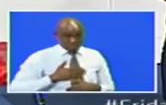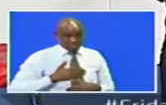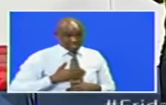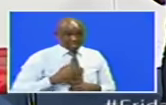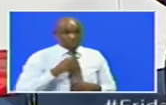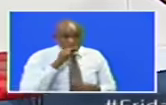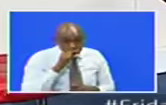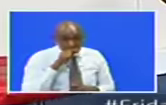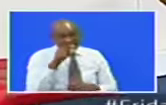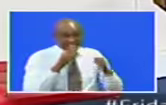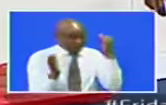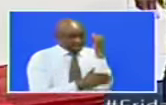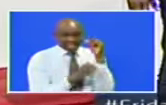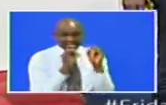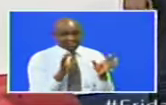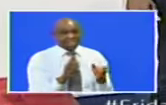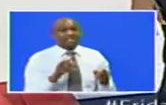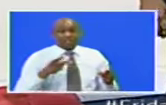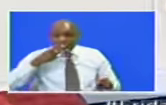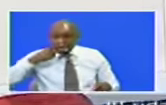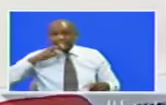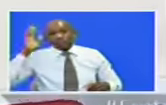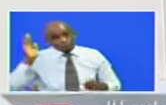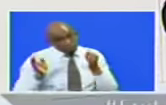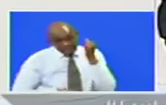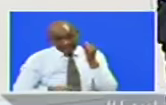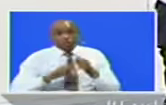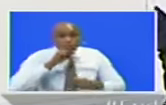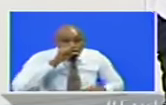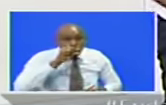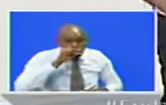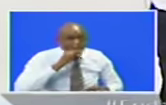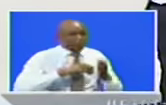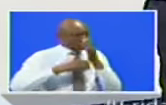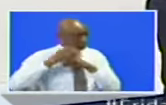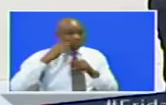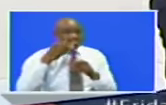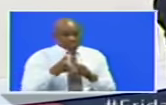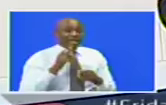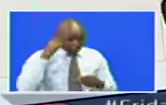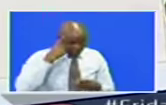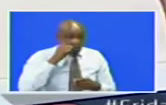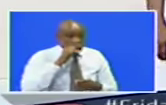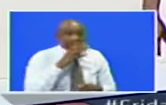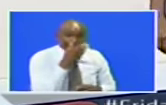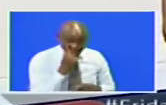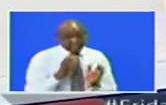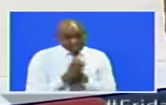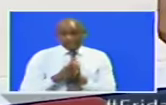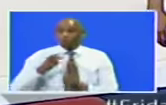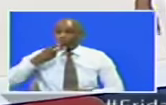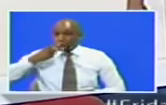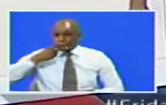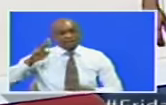think weed is as bad as cigarettes. Oh, really? I mean, from a long-term effect. Okay. That's what I think. I could be very wrong,